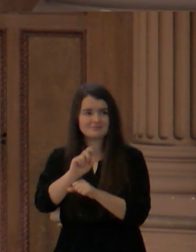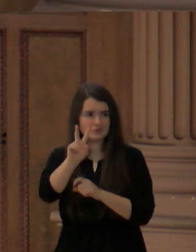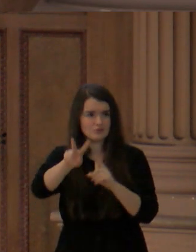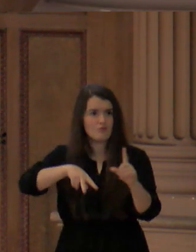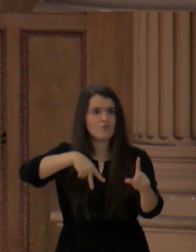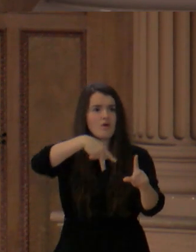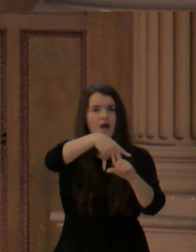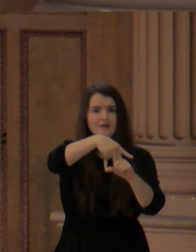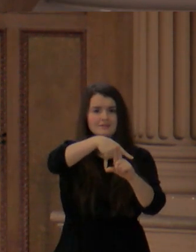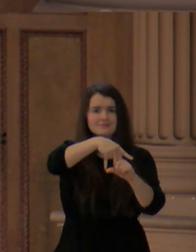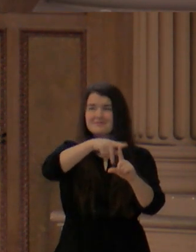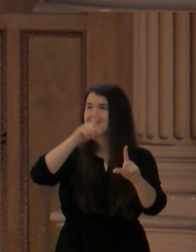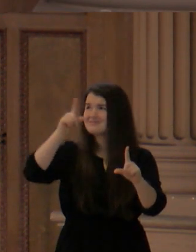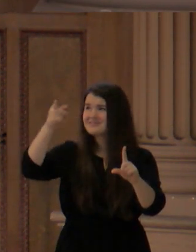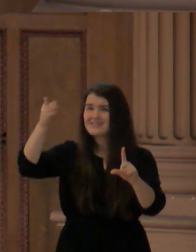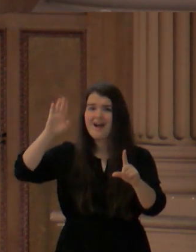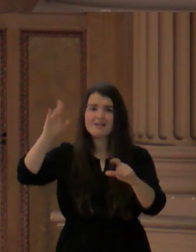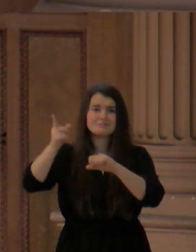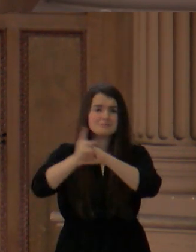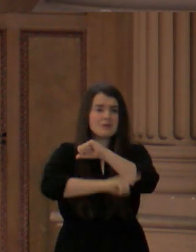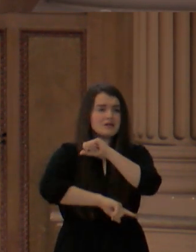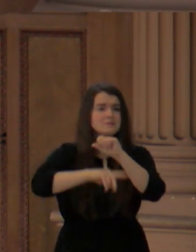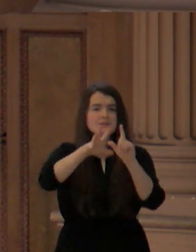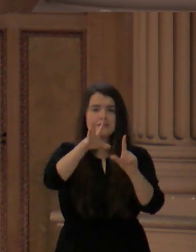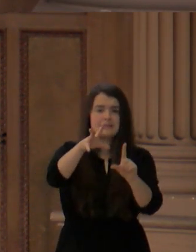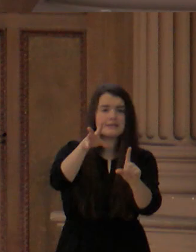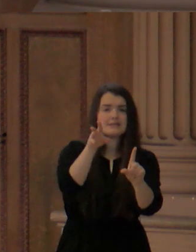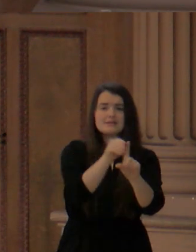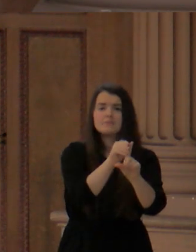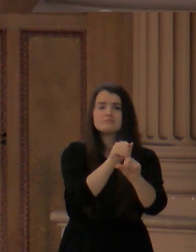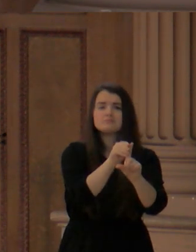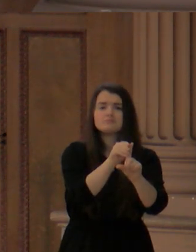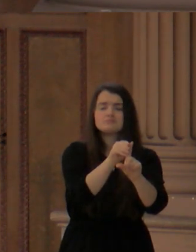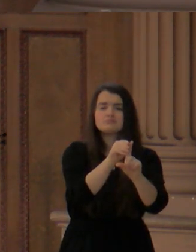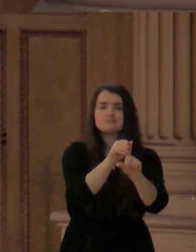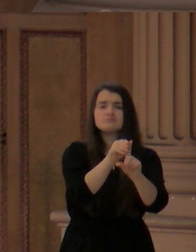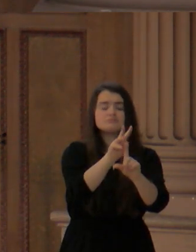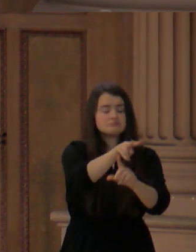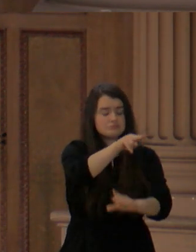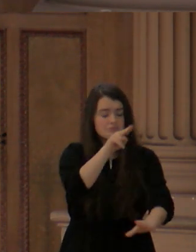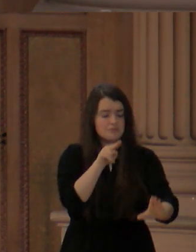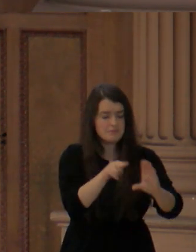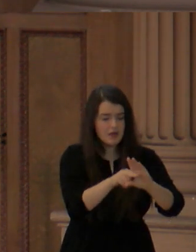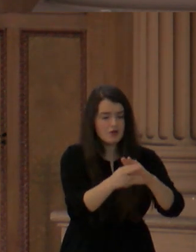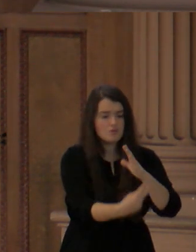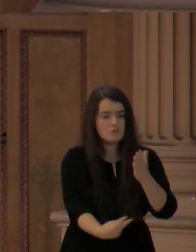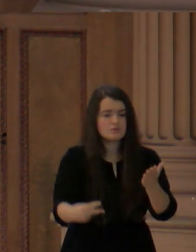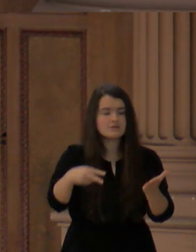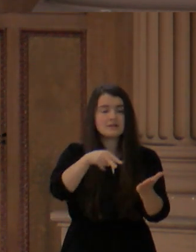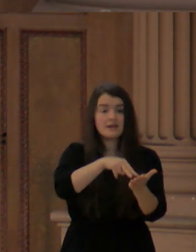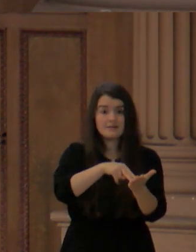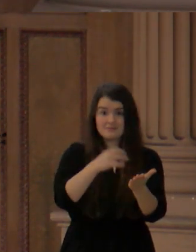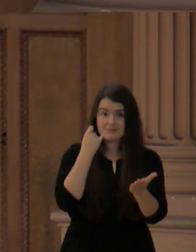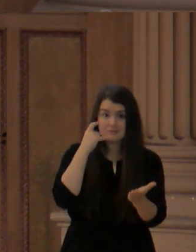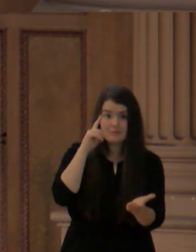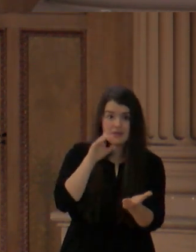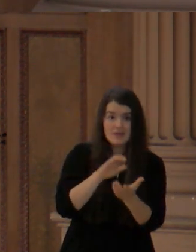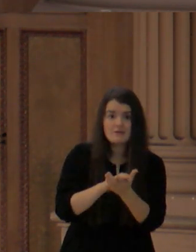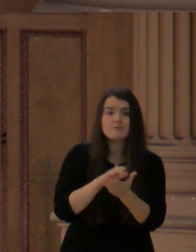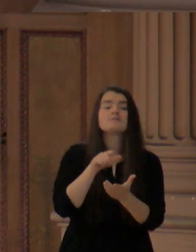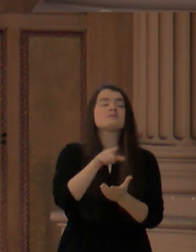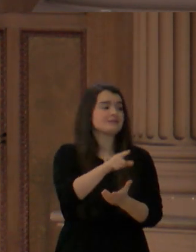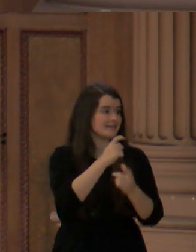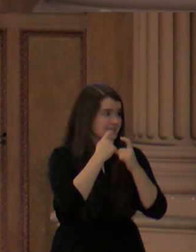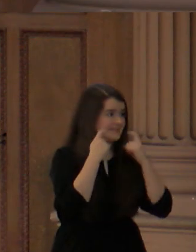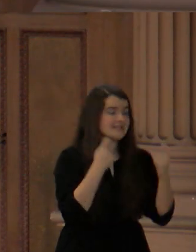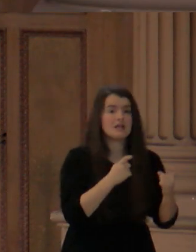place we believe that he was buried and we believe that he rose again if we turn from our sin we turn from our unbelief